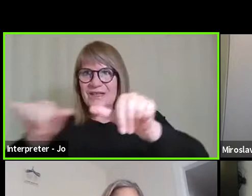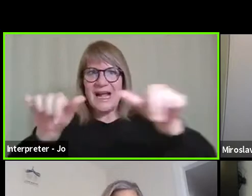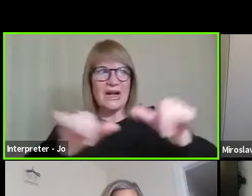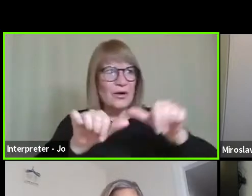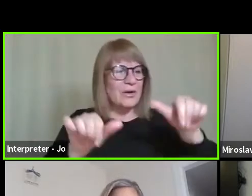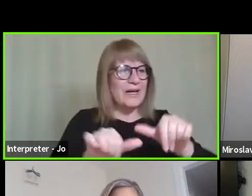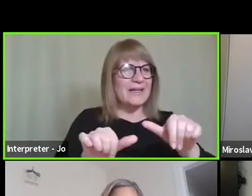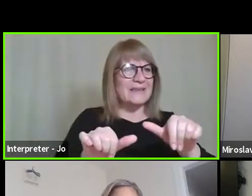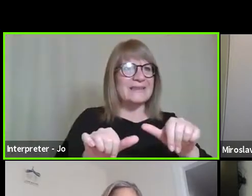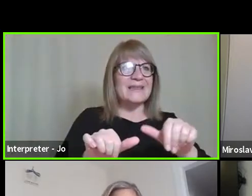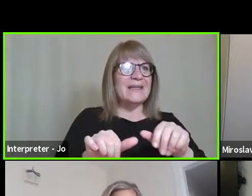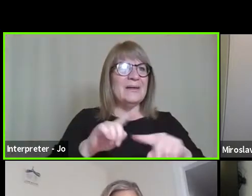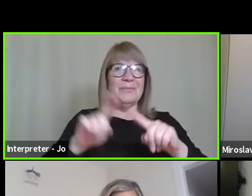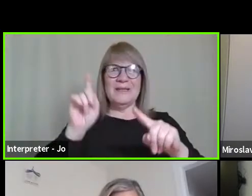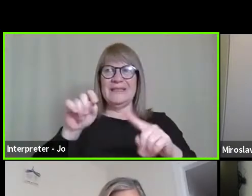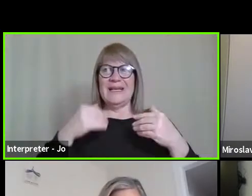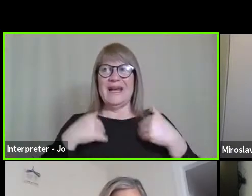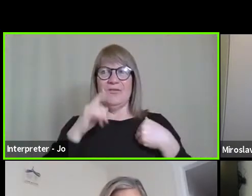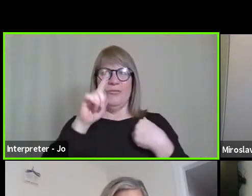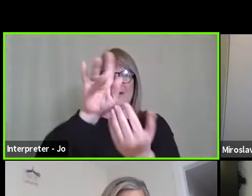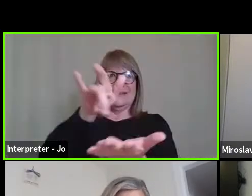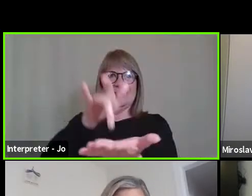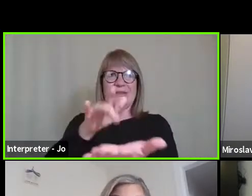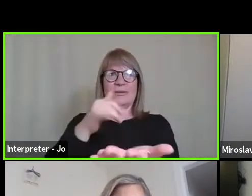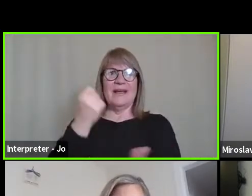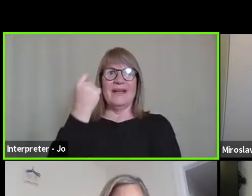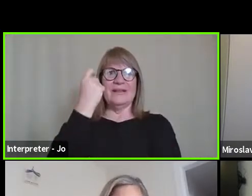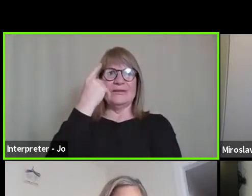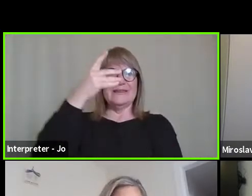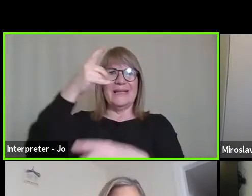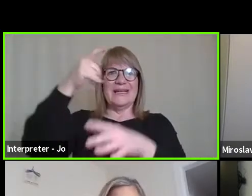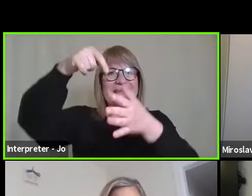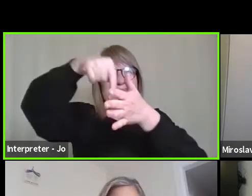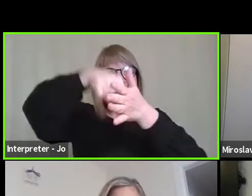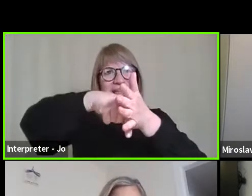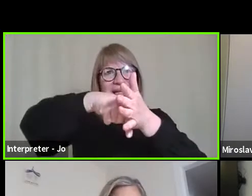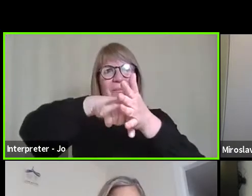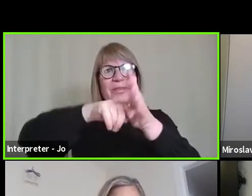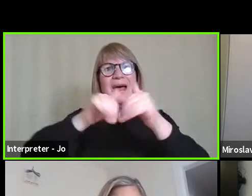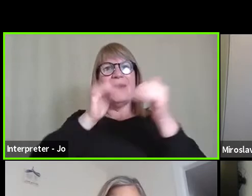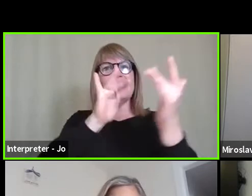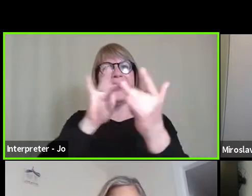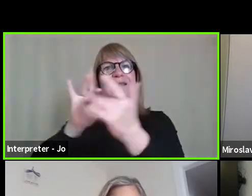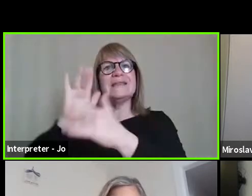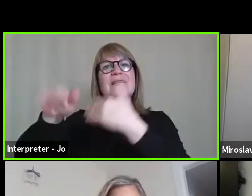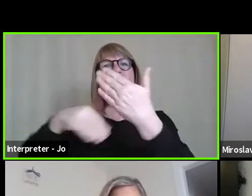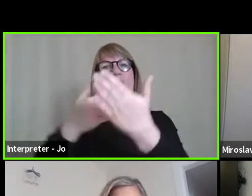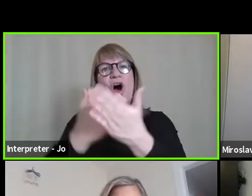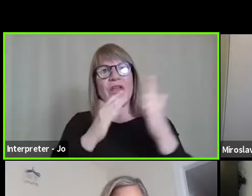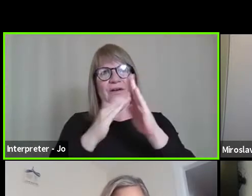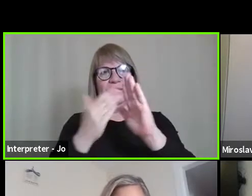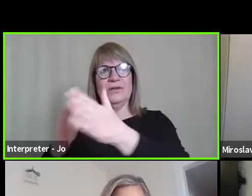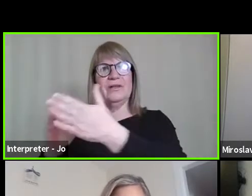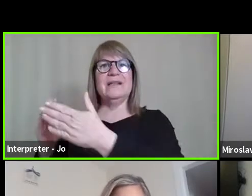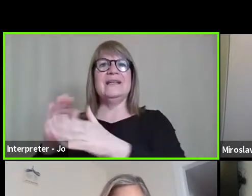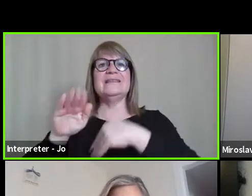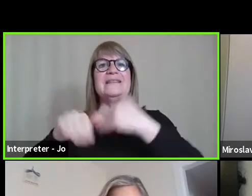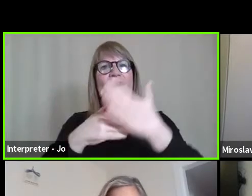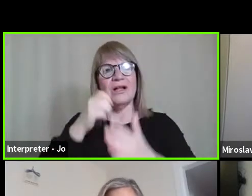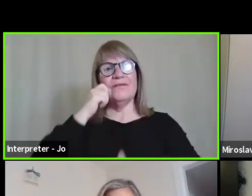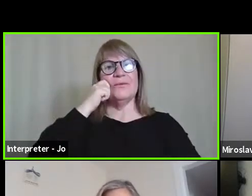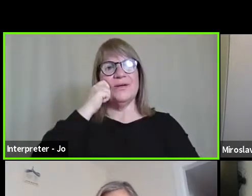to address it and to uh to repair it that almost is always happening there's there's just so many different levels to